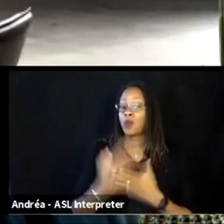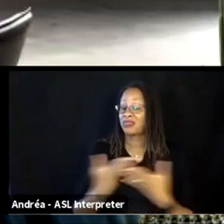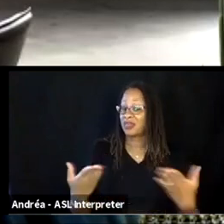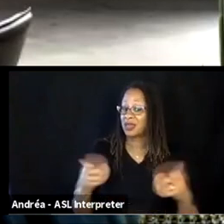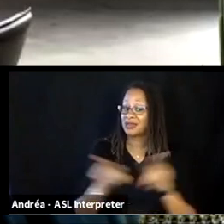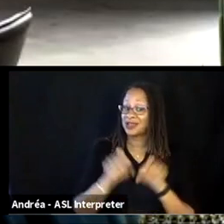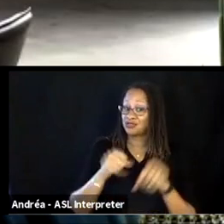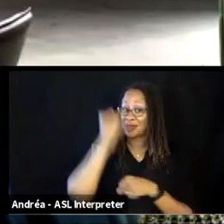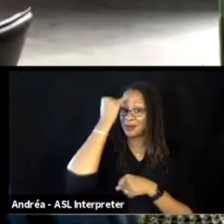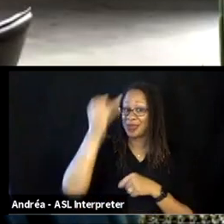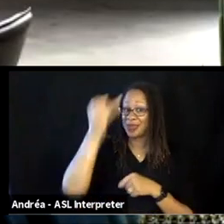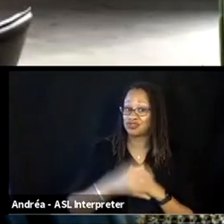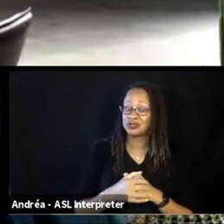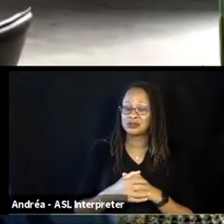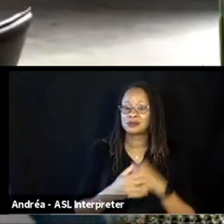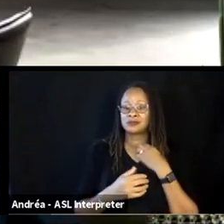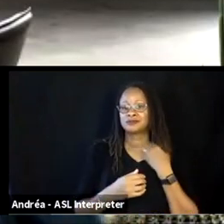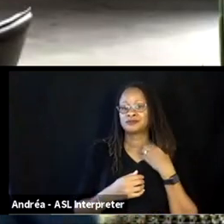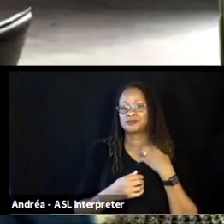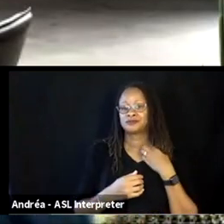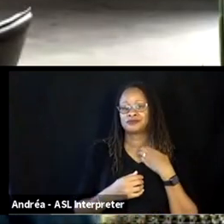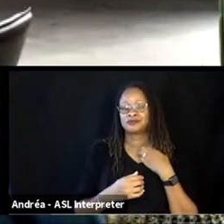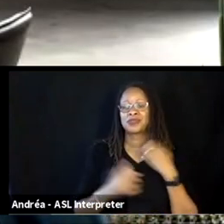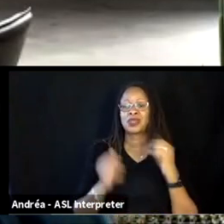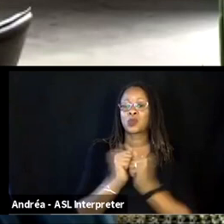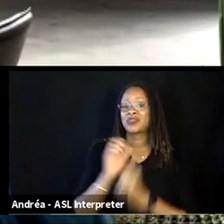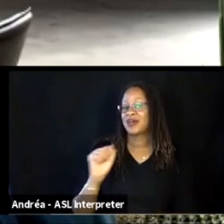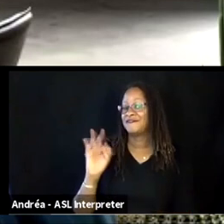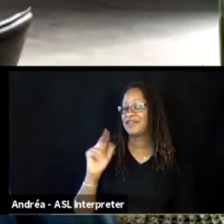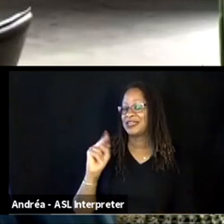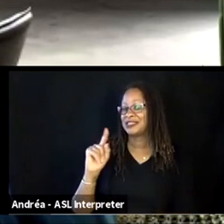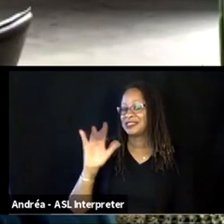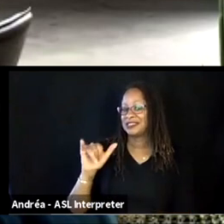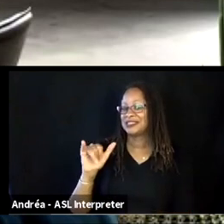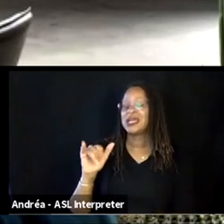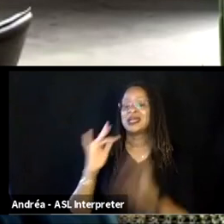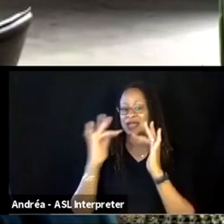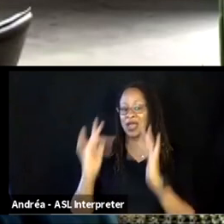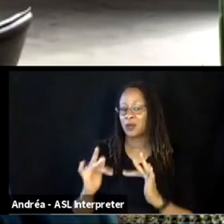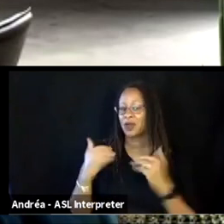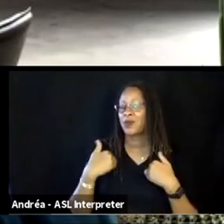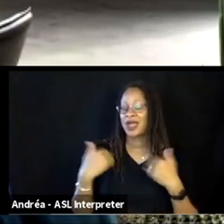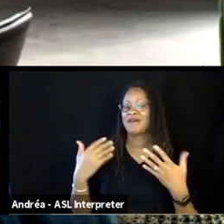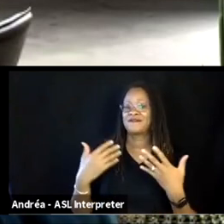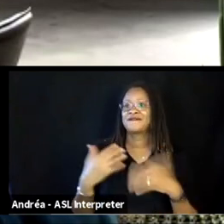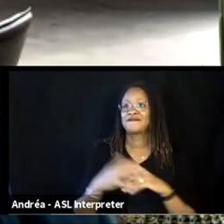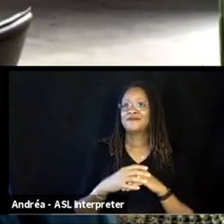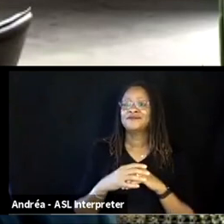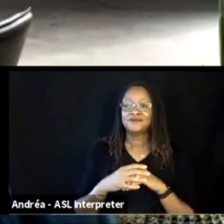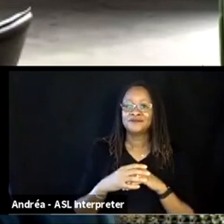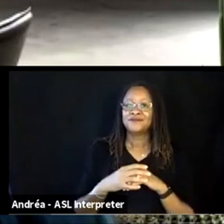you could imagine, is with affinity networks, we've had the ability to take best-in-class Black